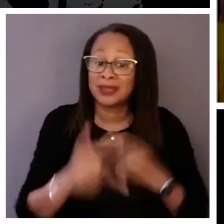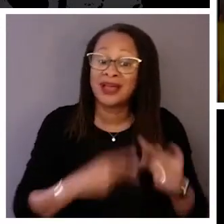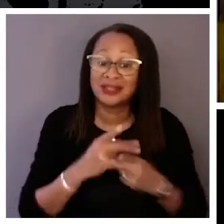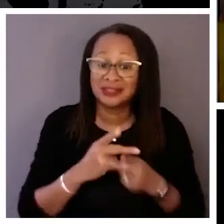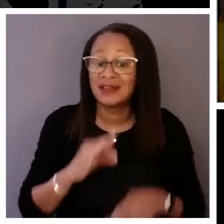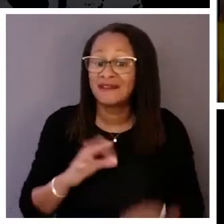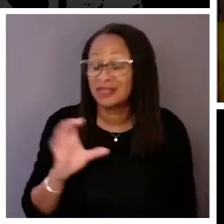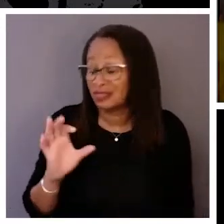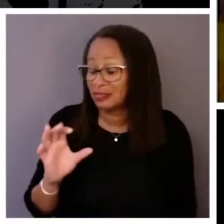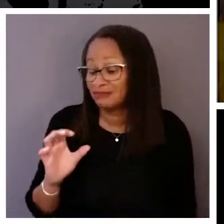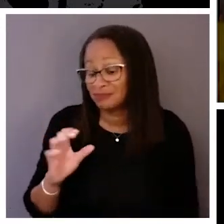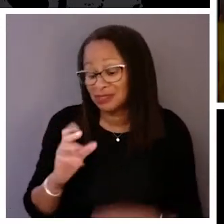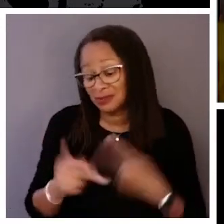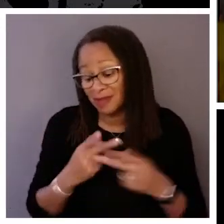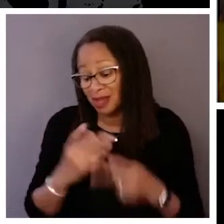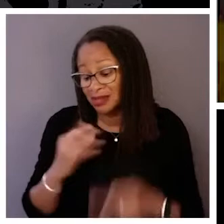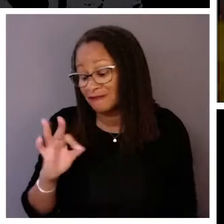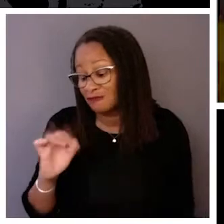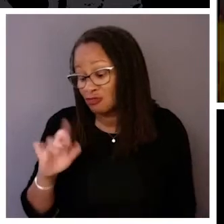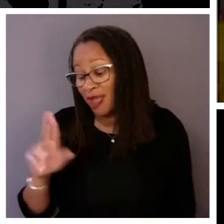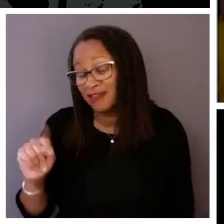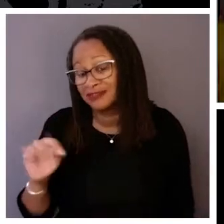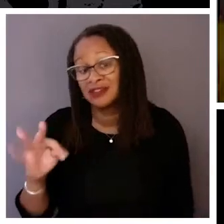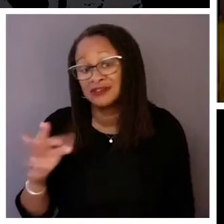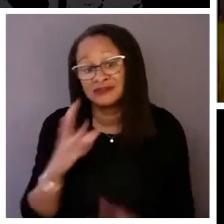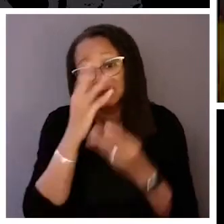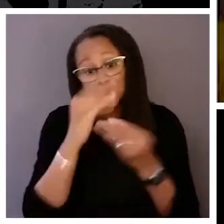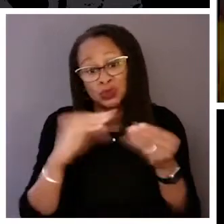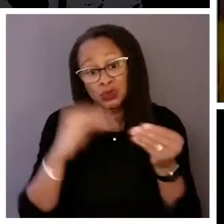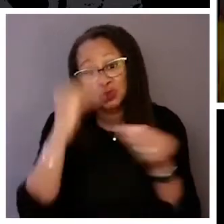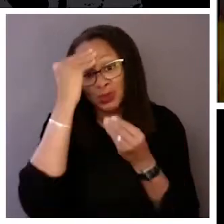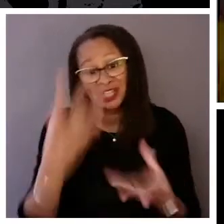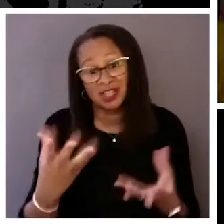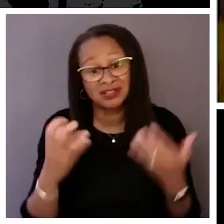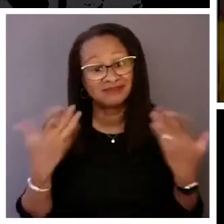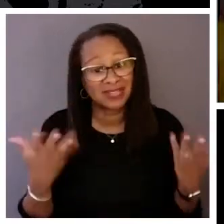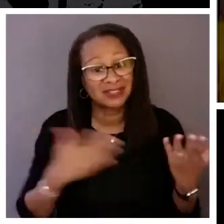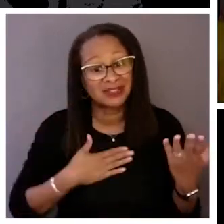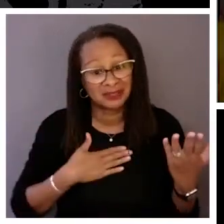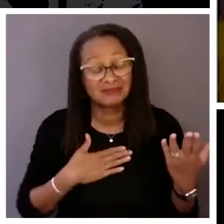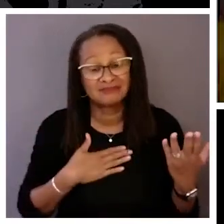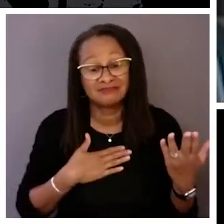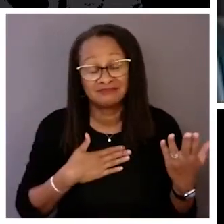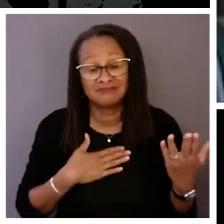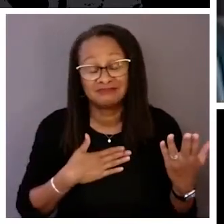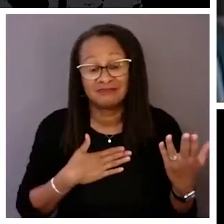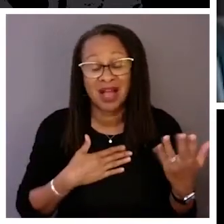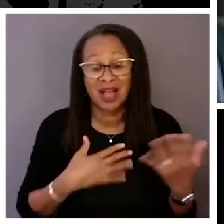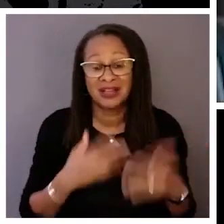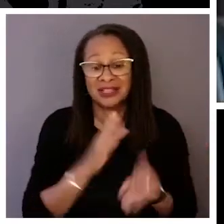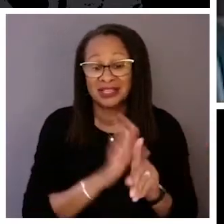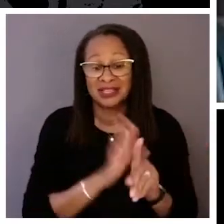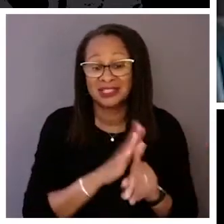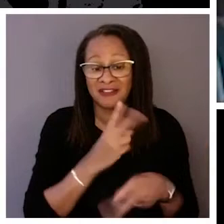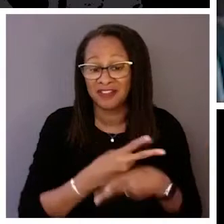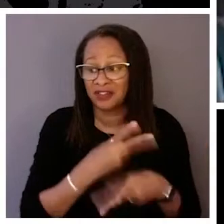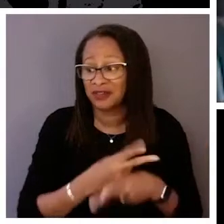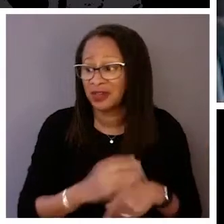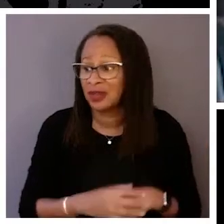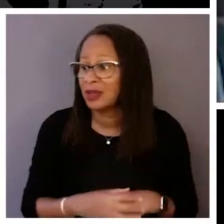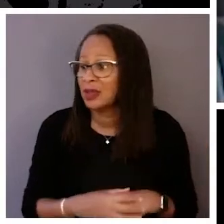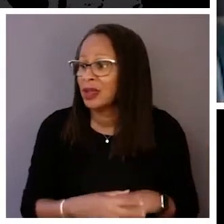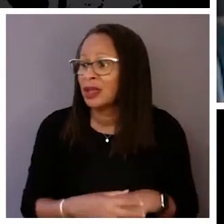some form of the craft of storytelling is super important for me. I know, Ra, you